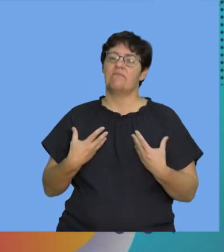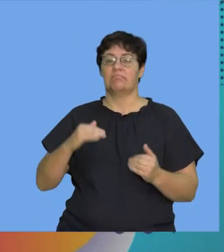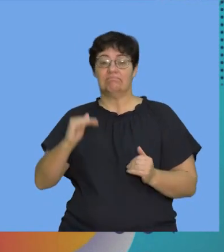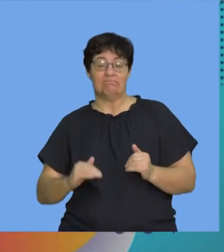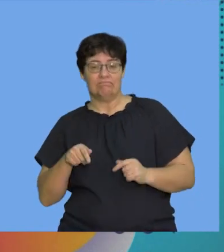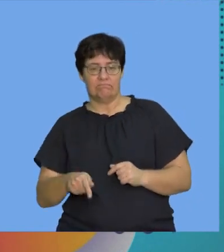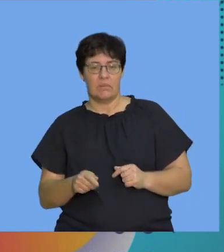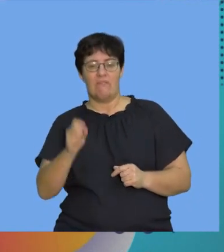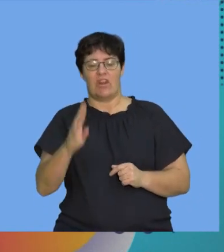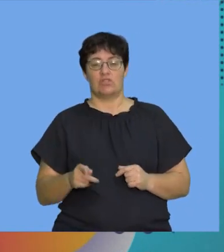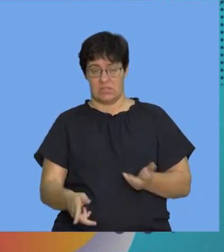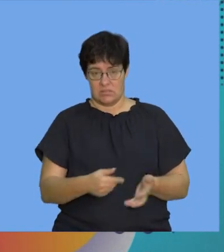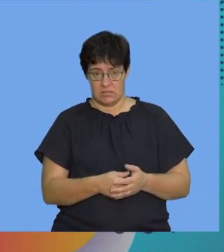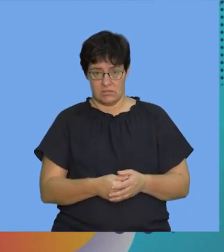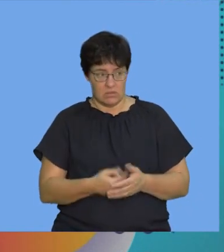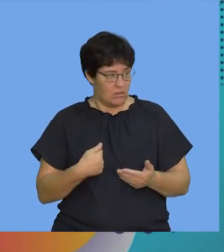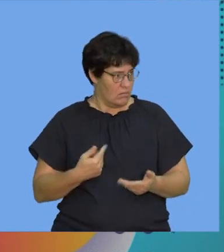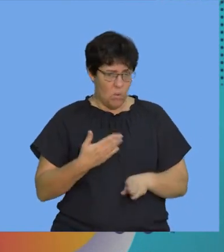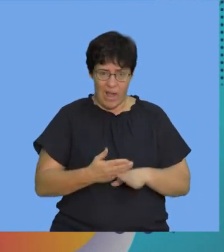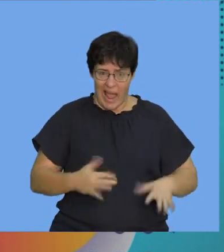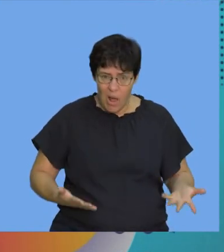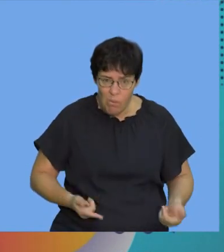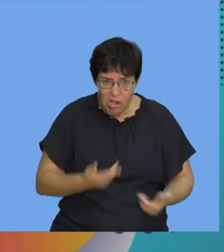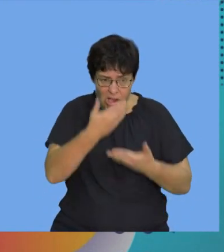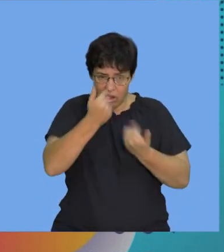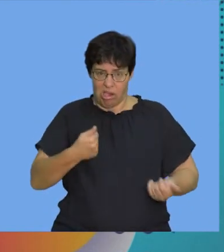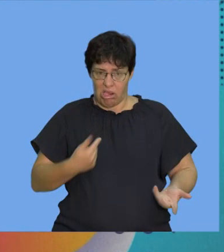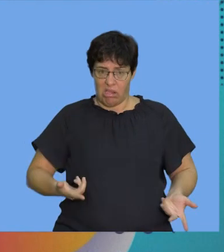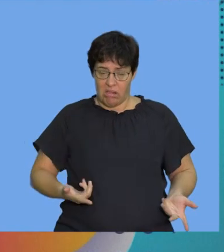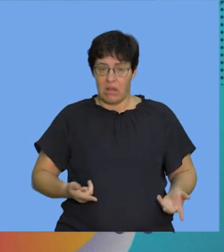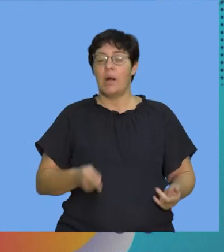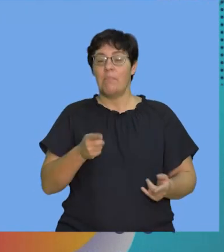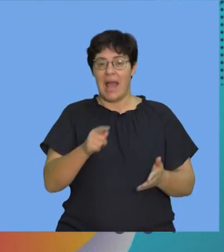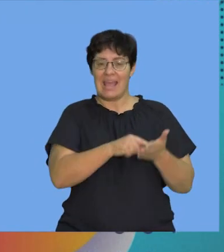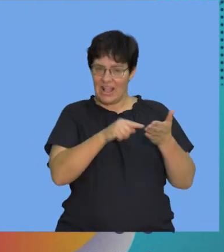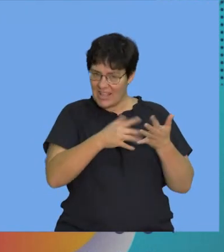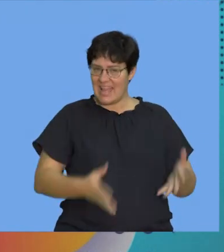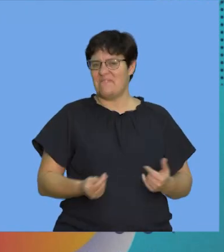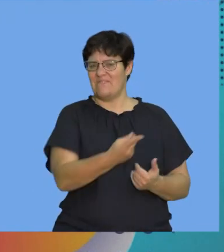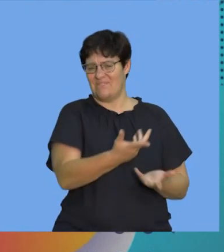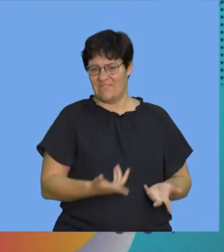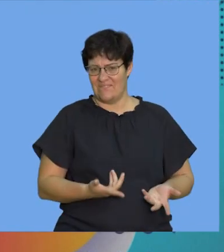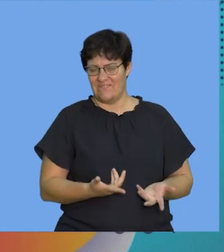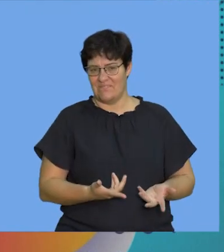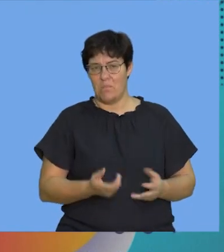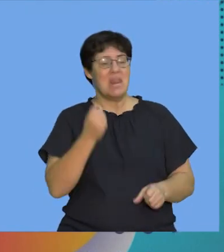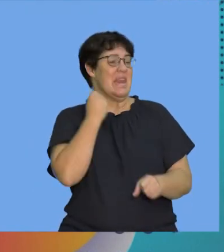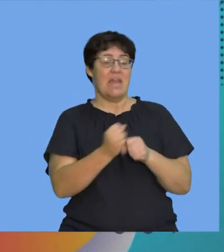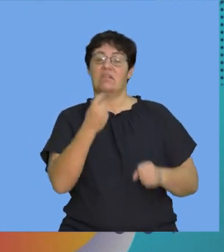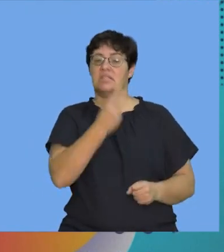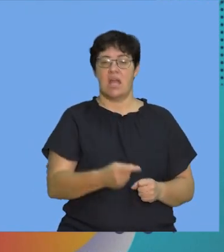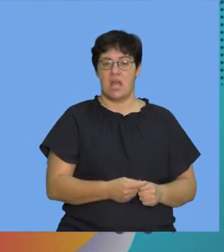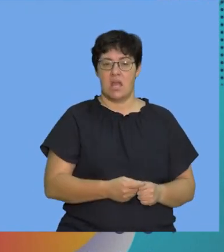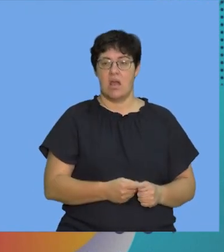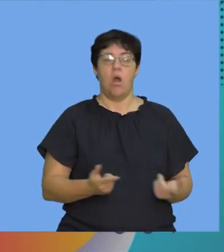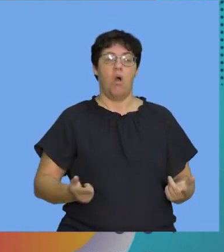is a fraction. Some people don't know how to work with that. But remember, you have a calculator, and this I will never say to you